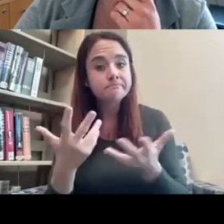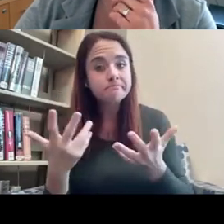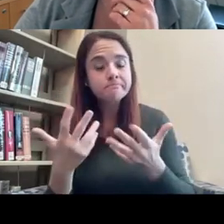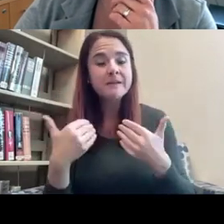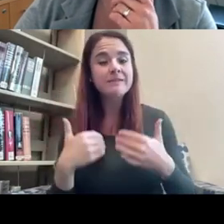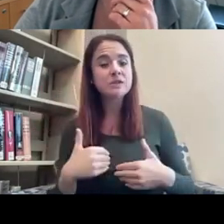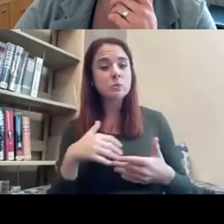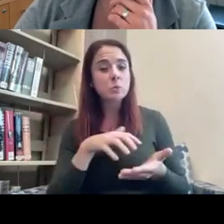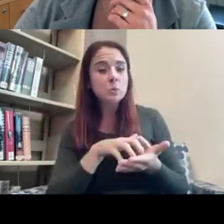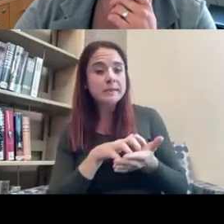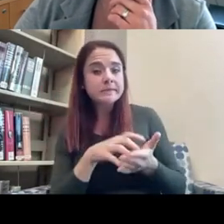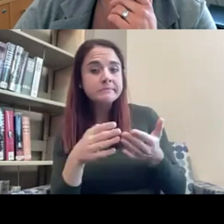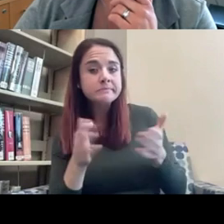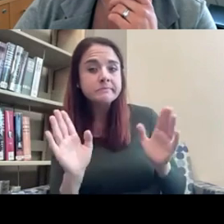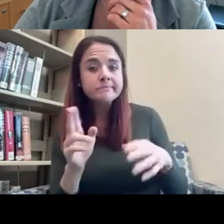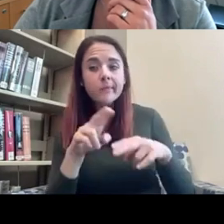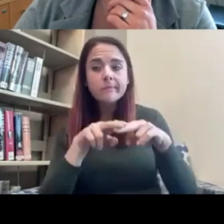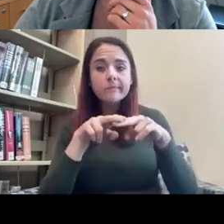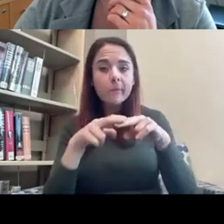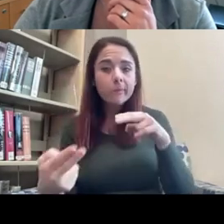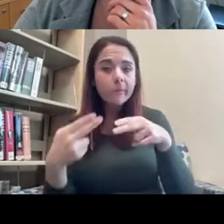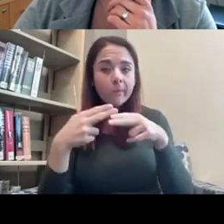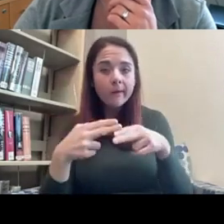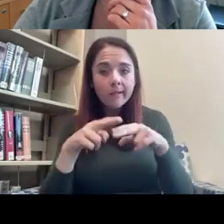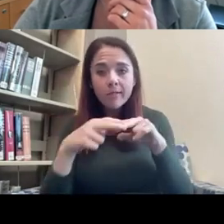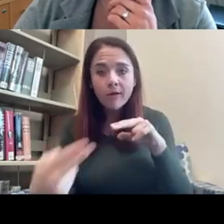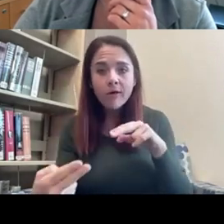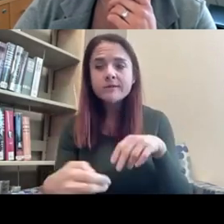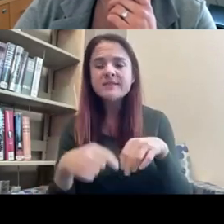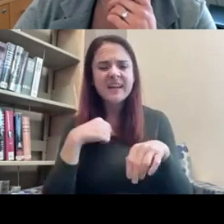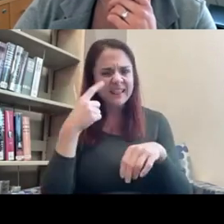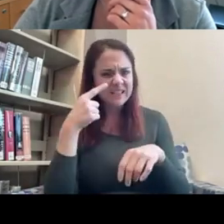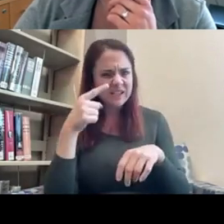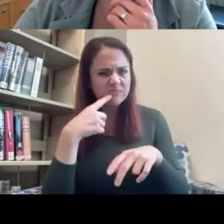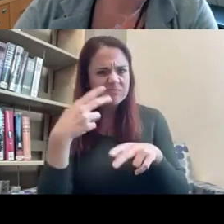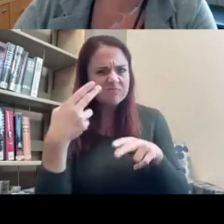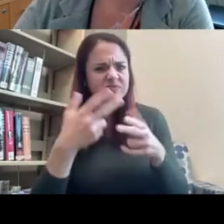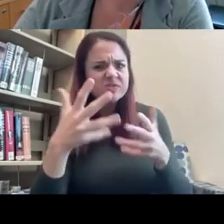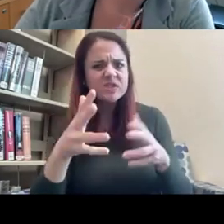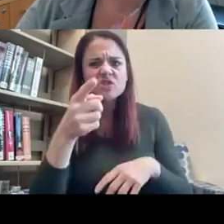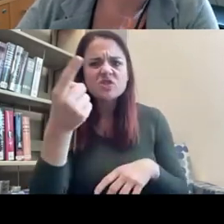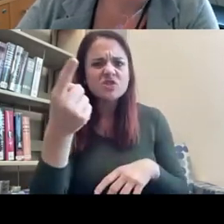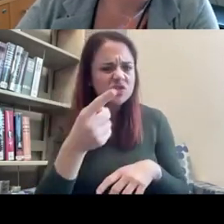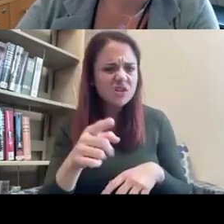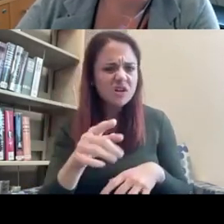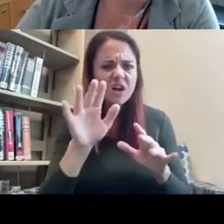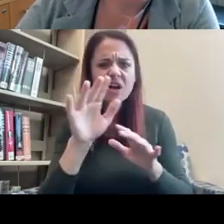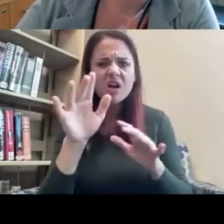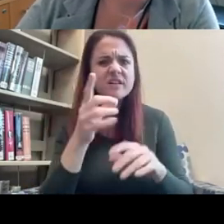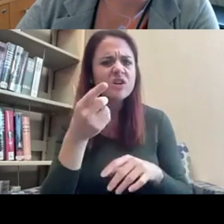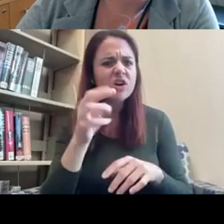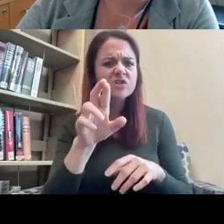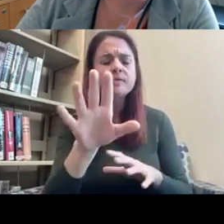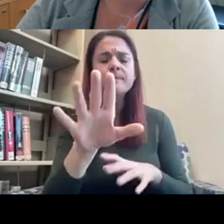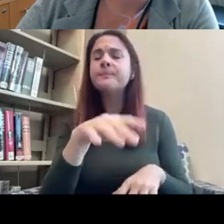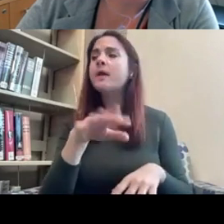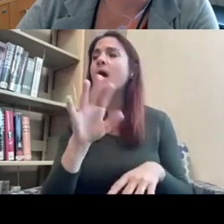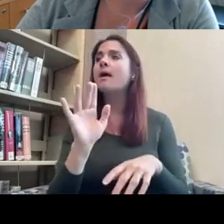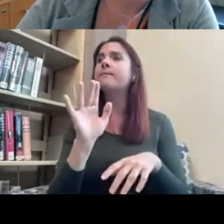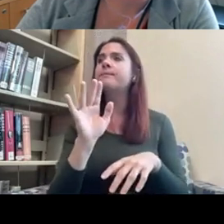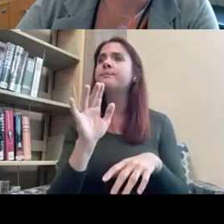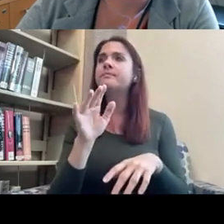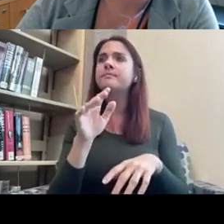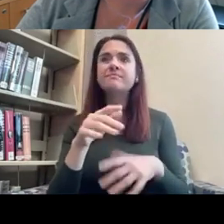weakness, weight loss, as I think you were talking about, Doctor, lack